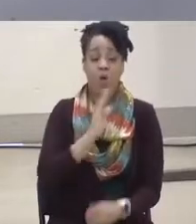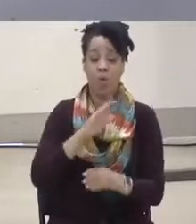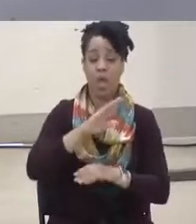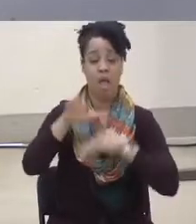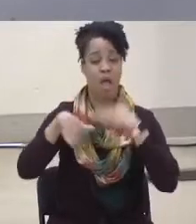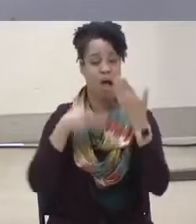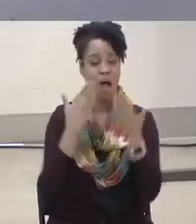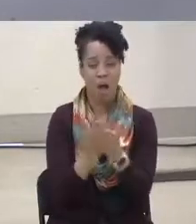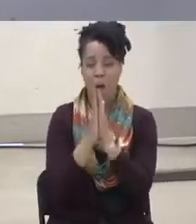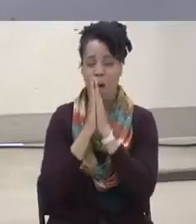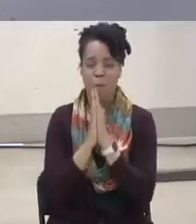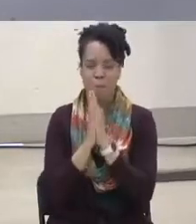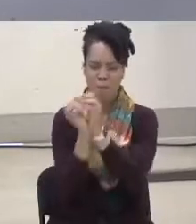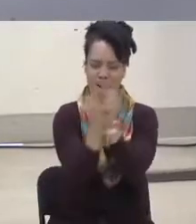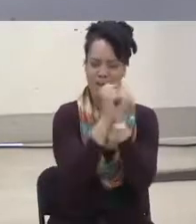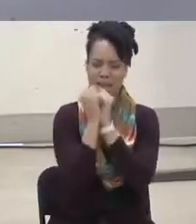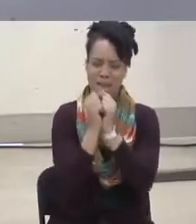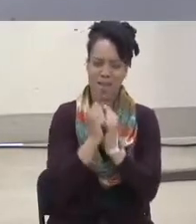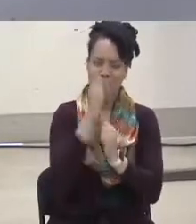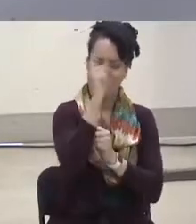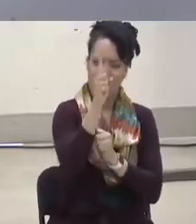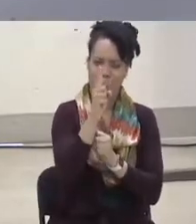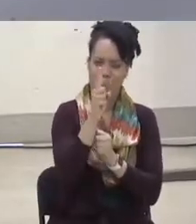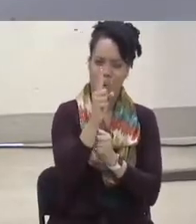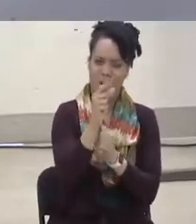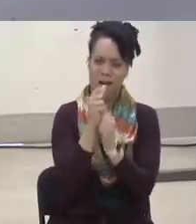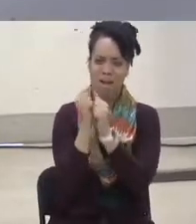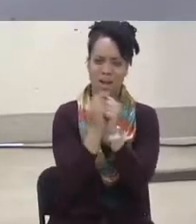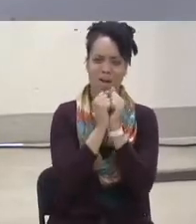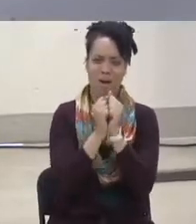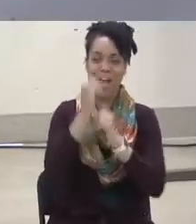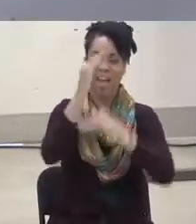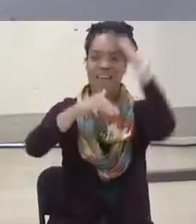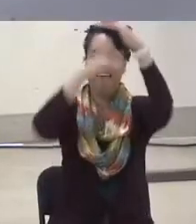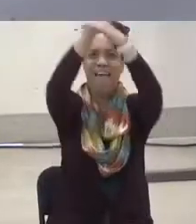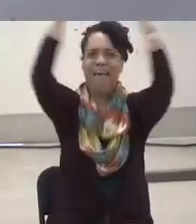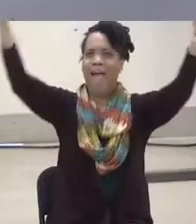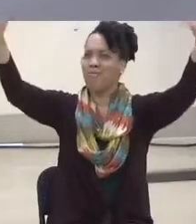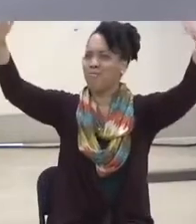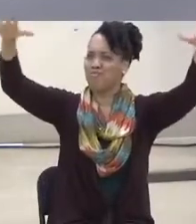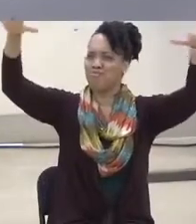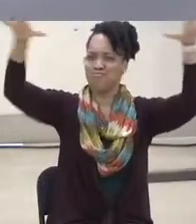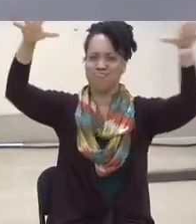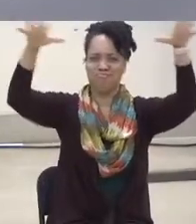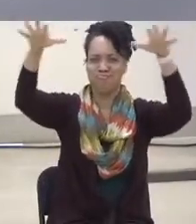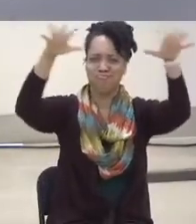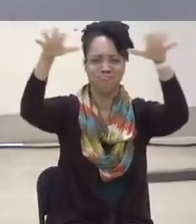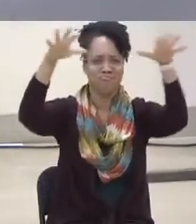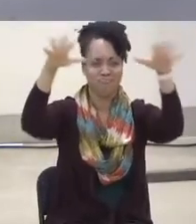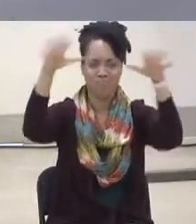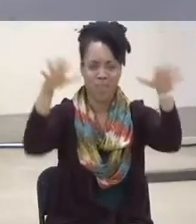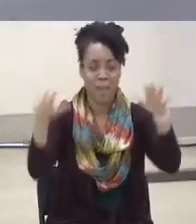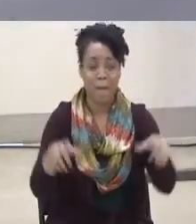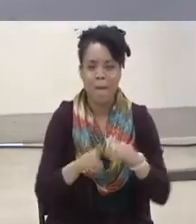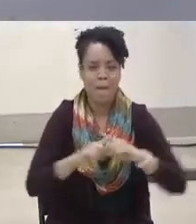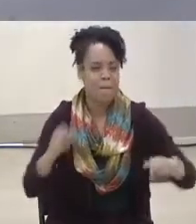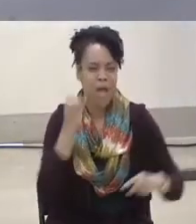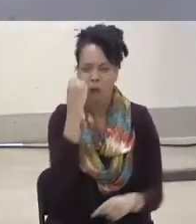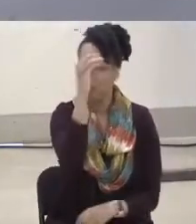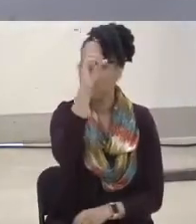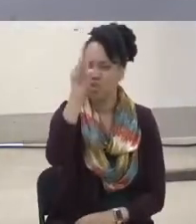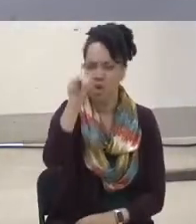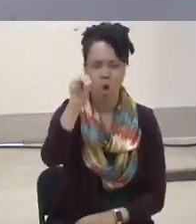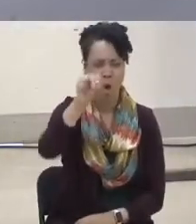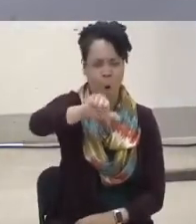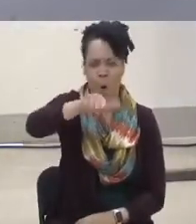one accord, heaven will be shaken. Si nosotros oramos todos juntos o todos de acuerdo, el cielo tiembla. But if nobody